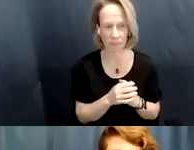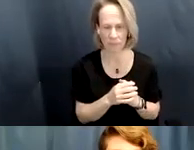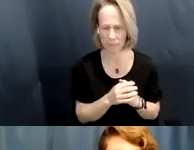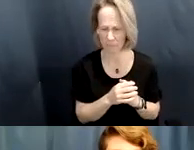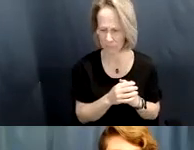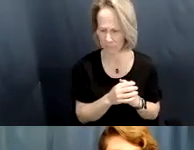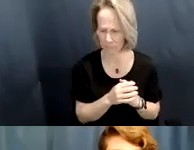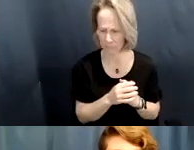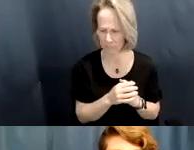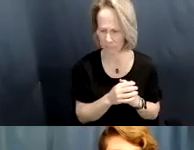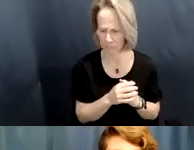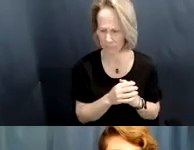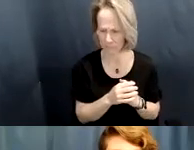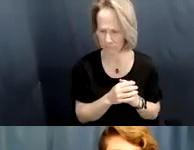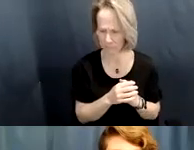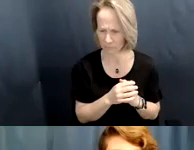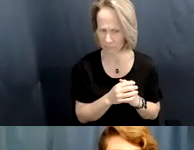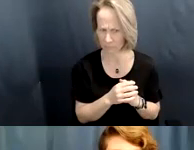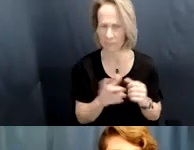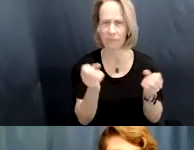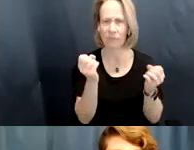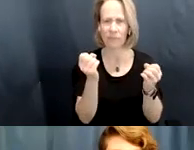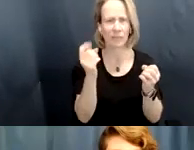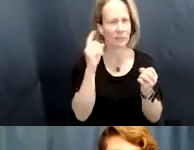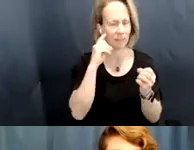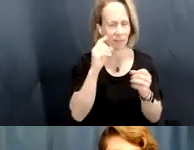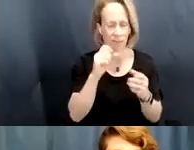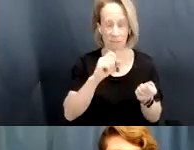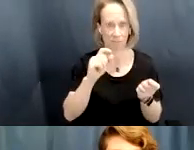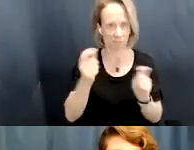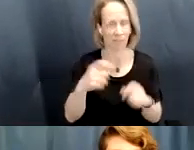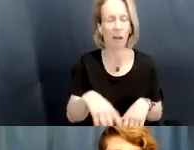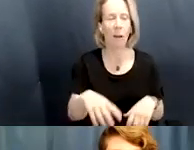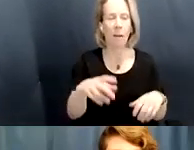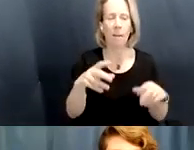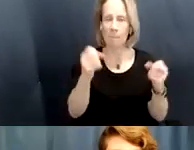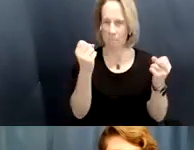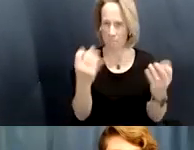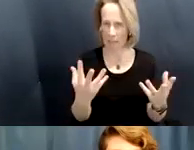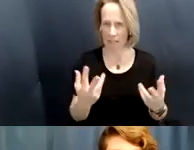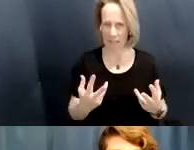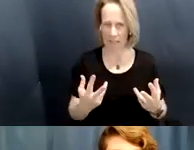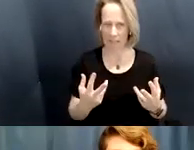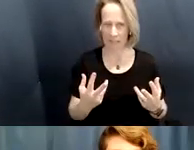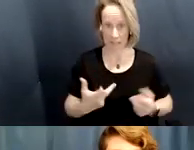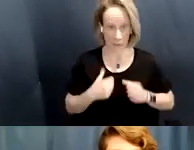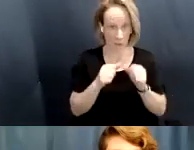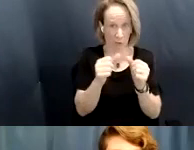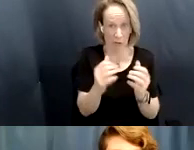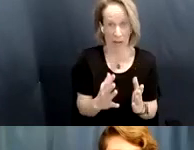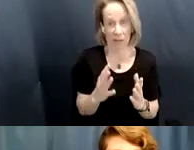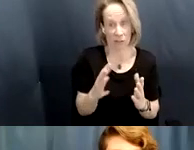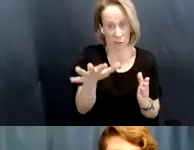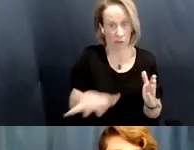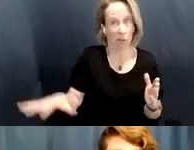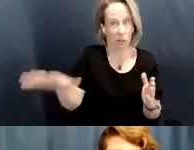many survivors across the nation are actually really liking the virtual option. It's giving them the